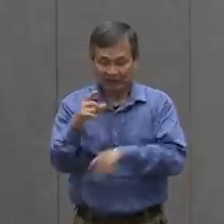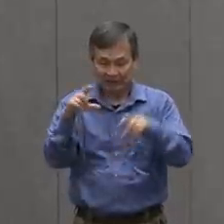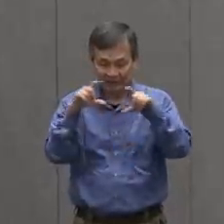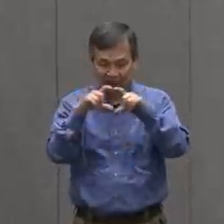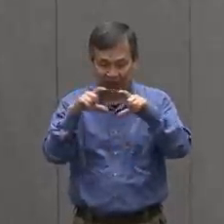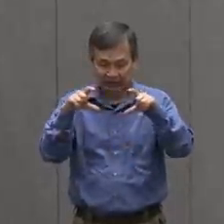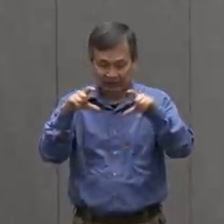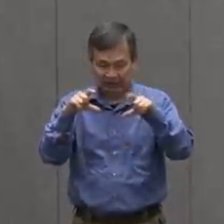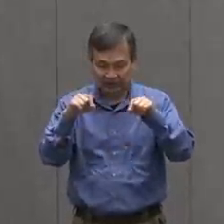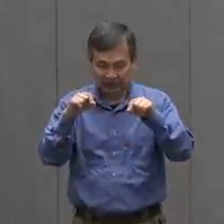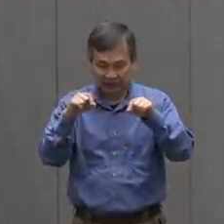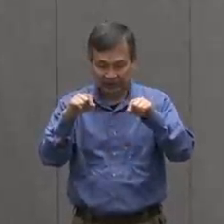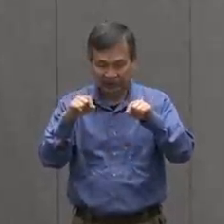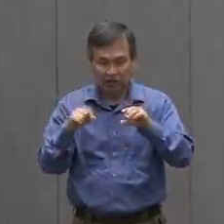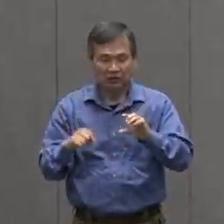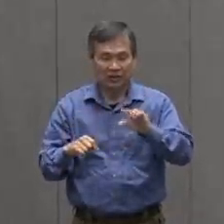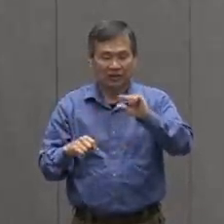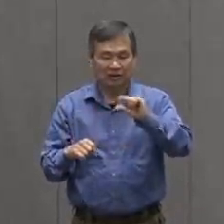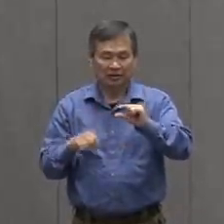you'll see that there's